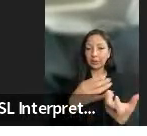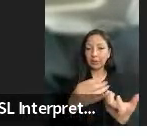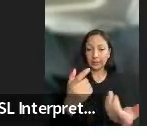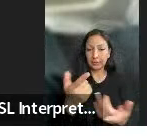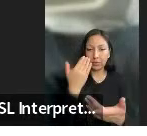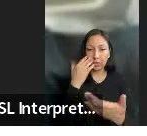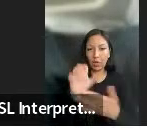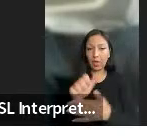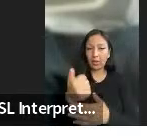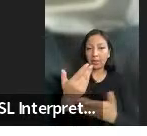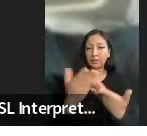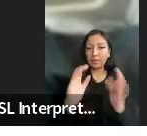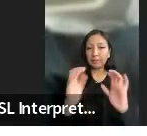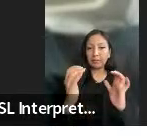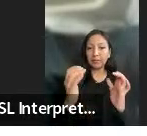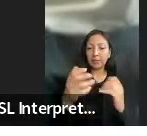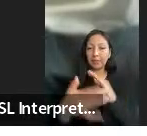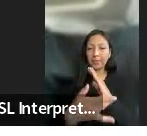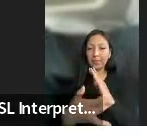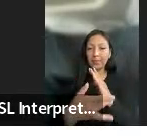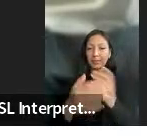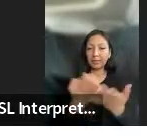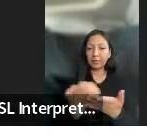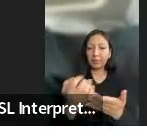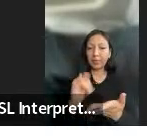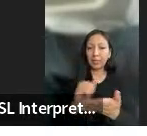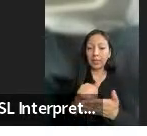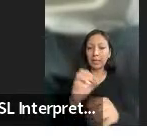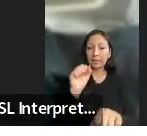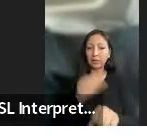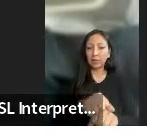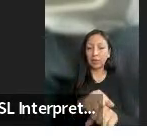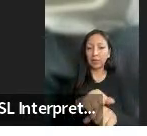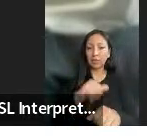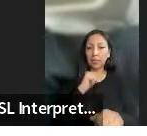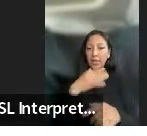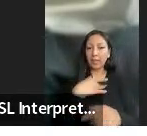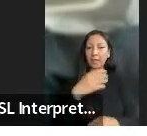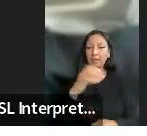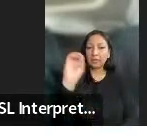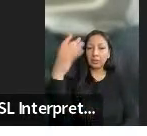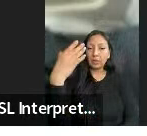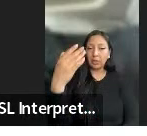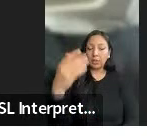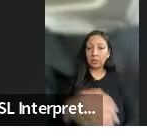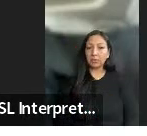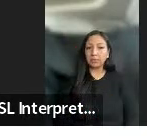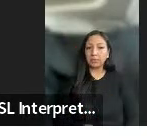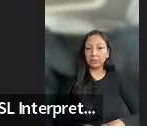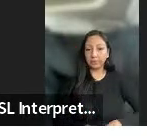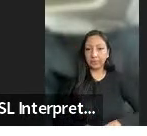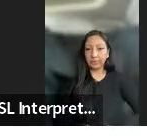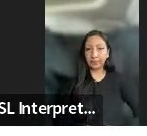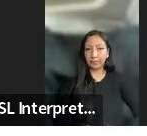other similar mechanical equipment, which is solid, unlike the solar.